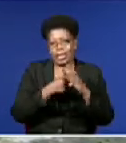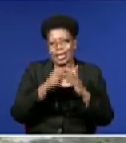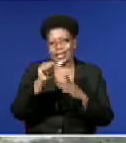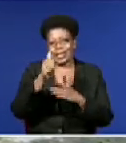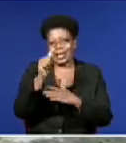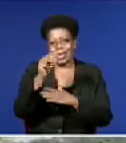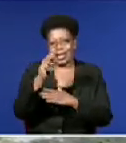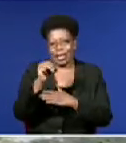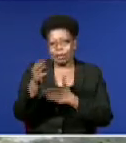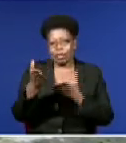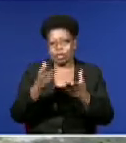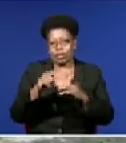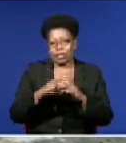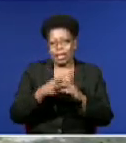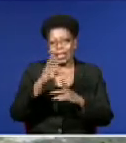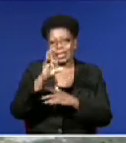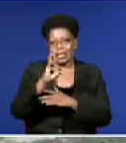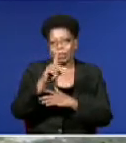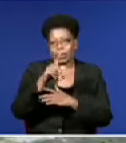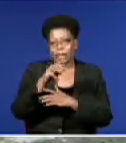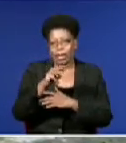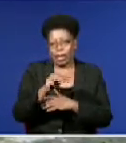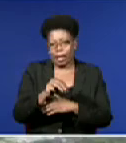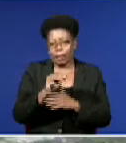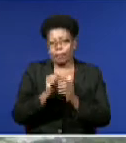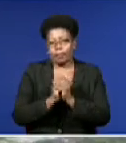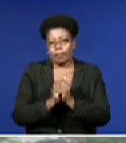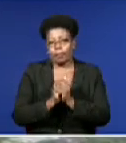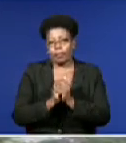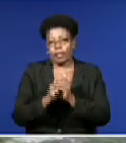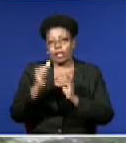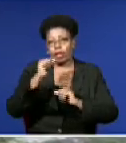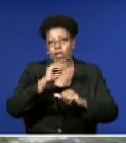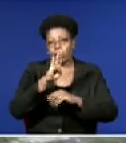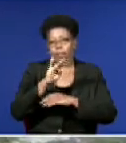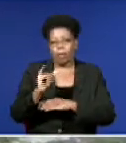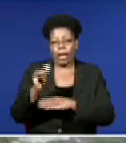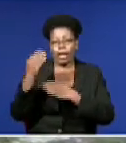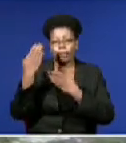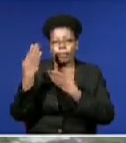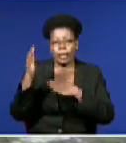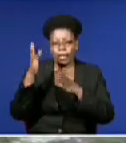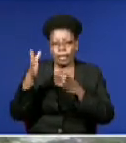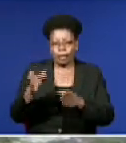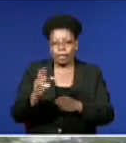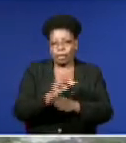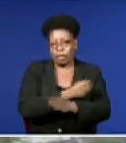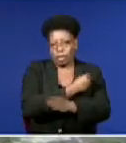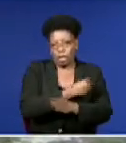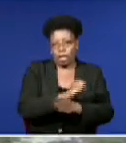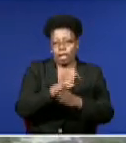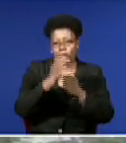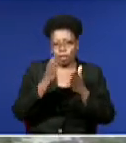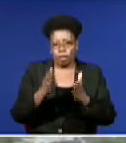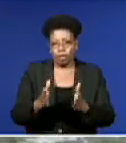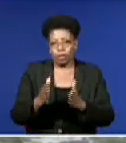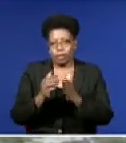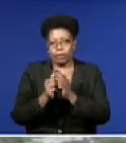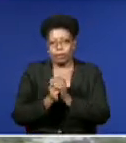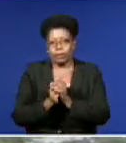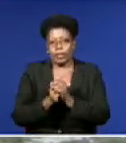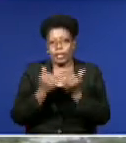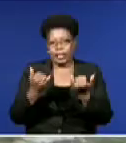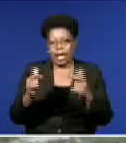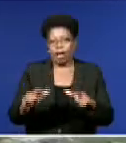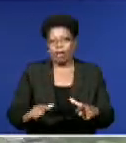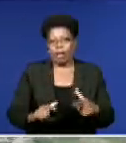the opening ceremony at 7 p.m., after which there will be performances by Bahamian artists such as Veronica Bishop, and joining me live for